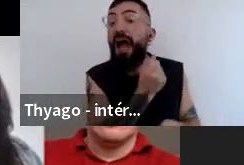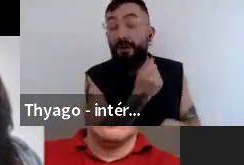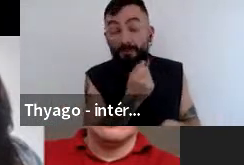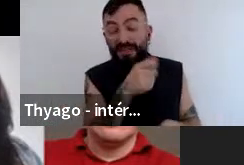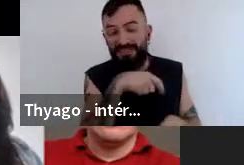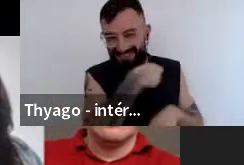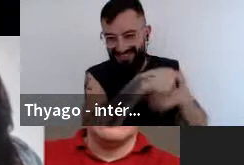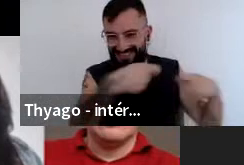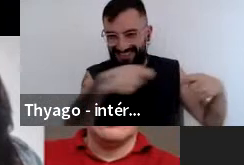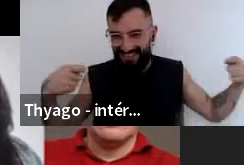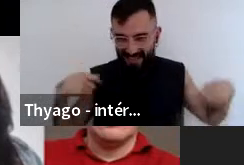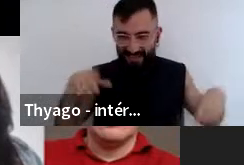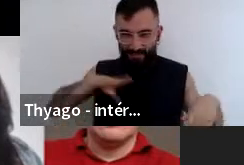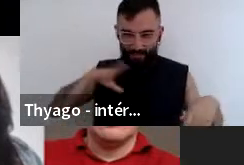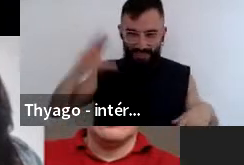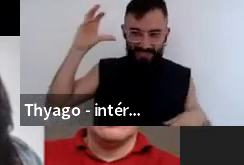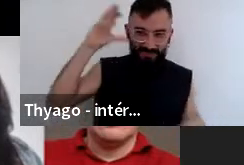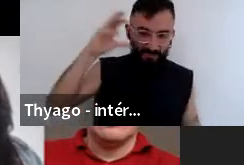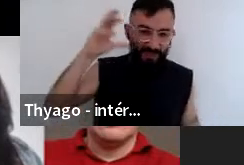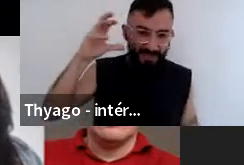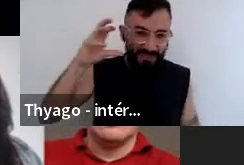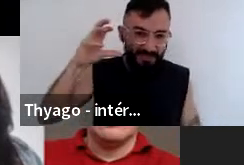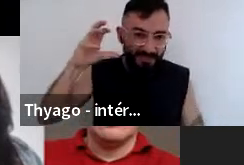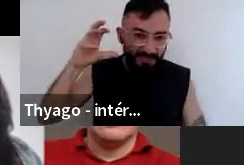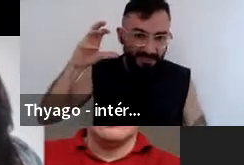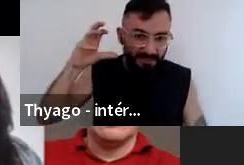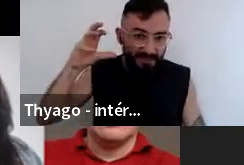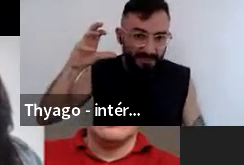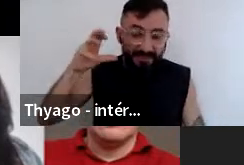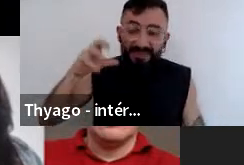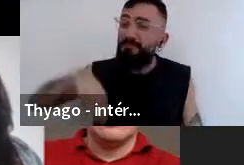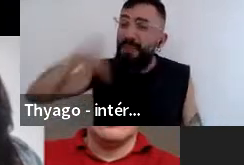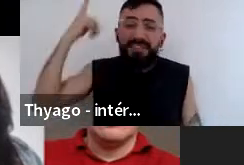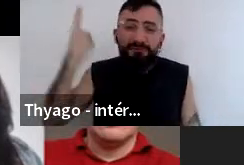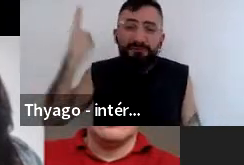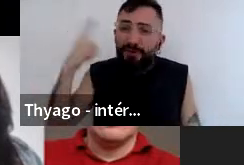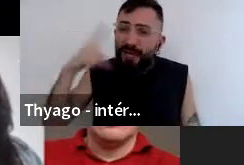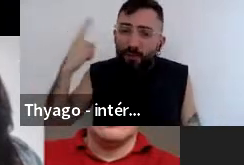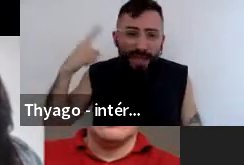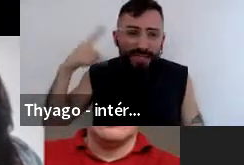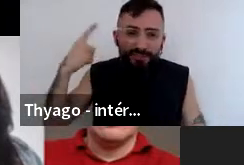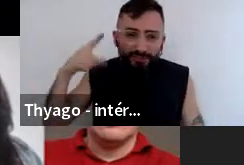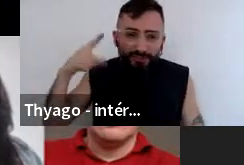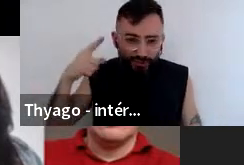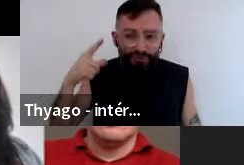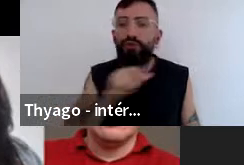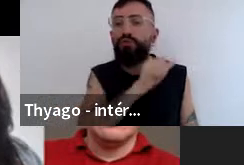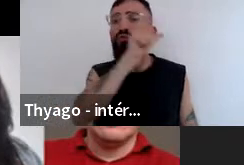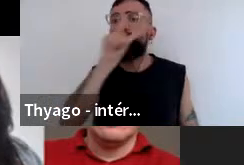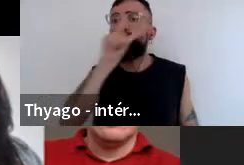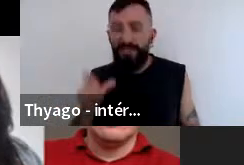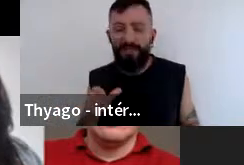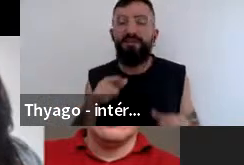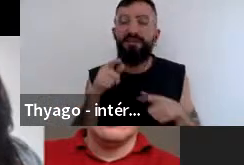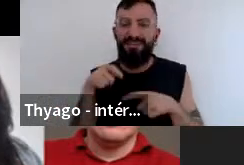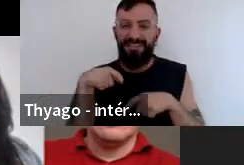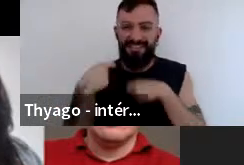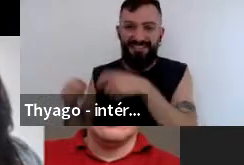Portuguese, we see a higher frequency of simple signs. Compounds